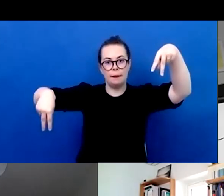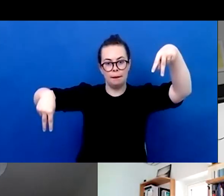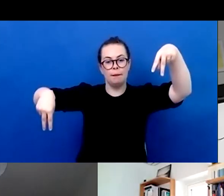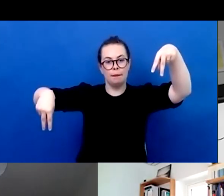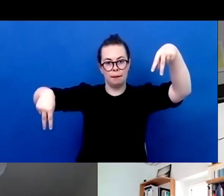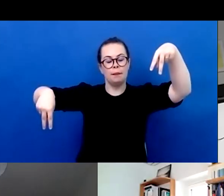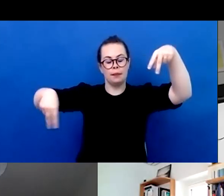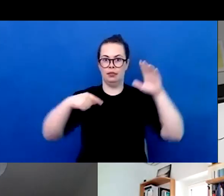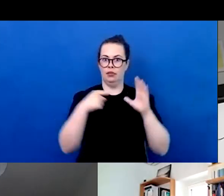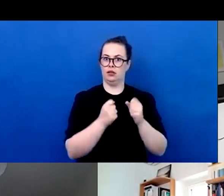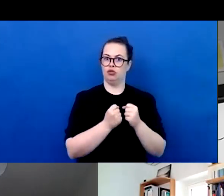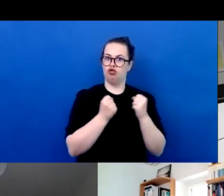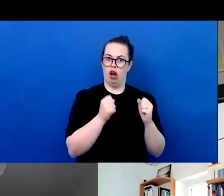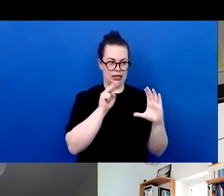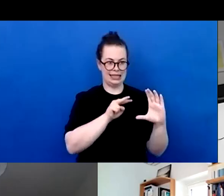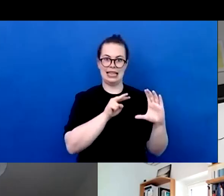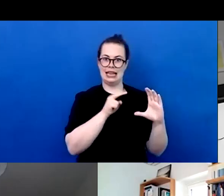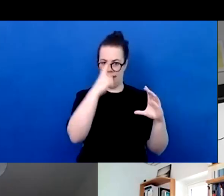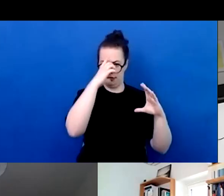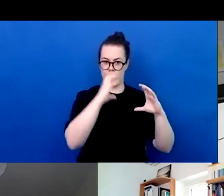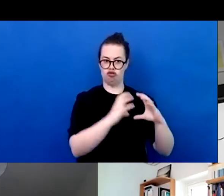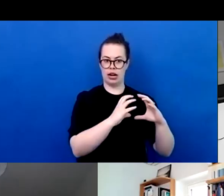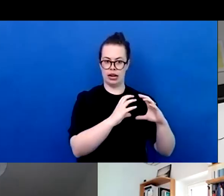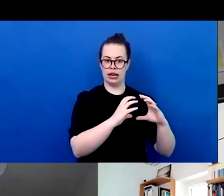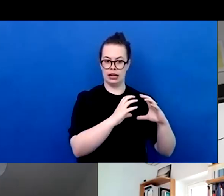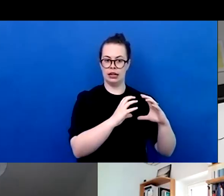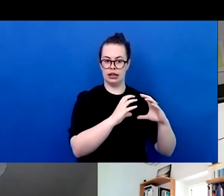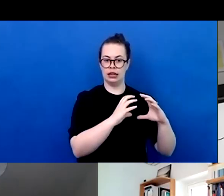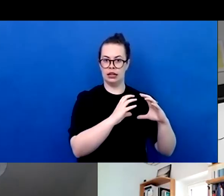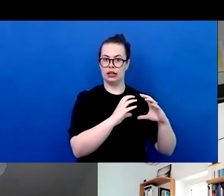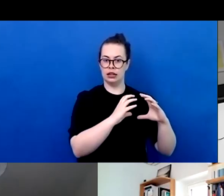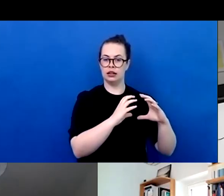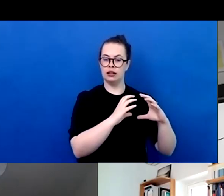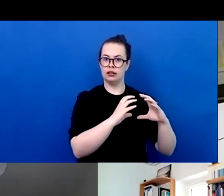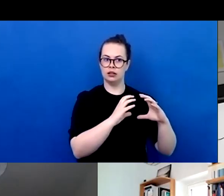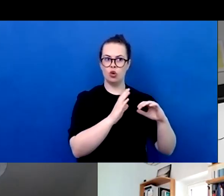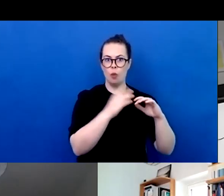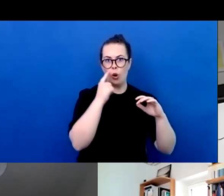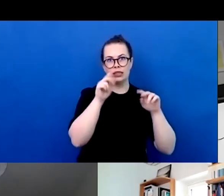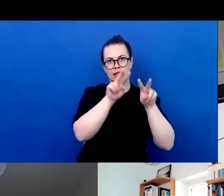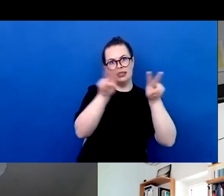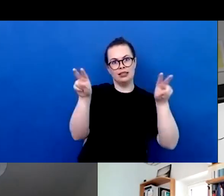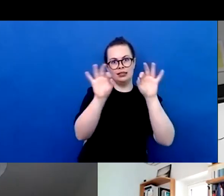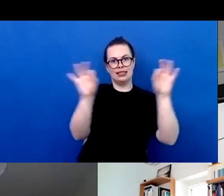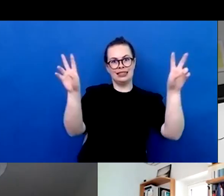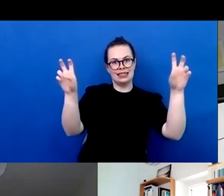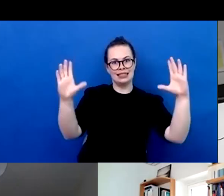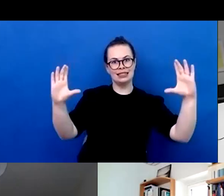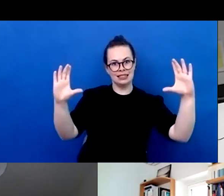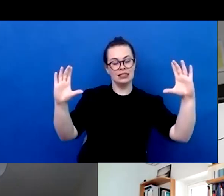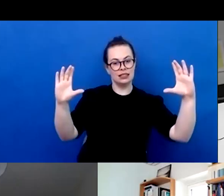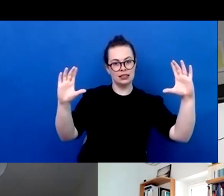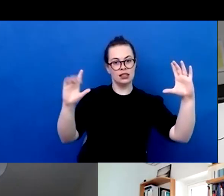language. So we need to find ways of taking neurobiological